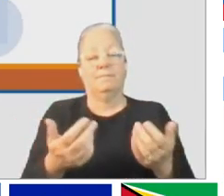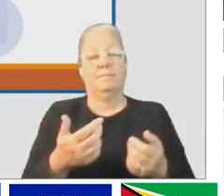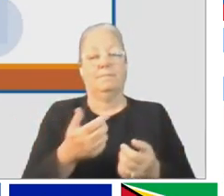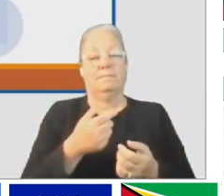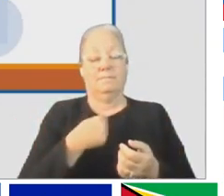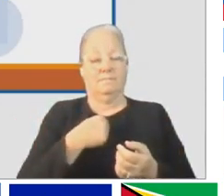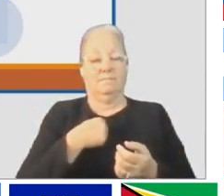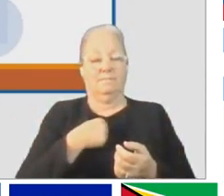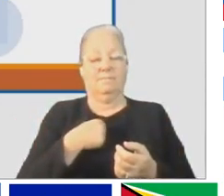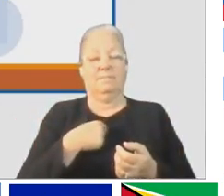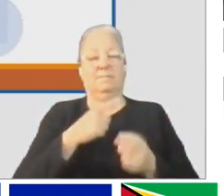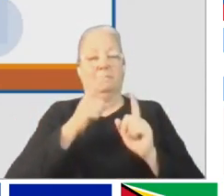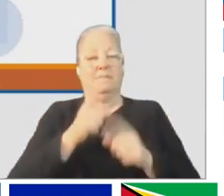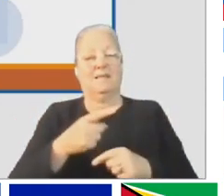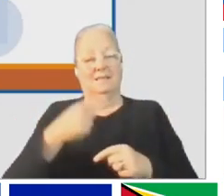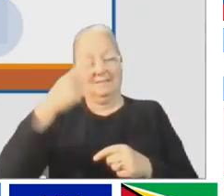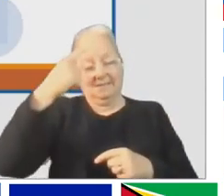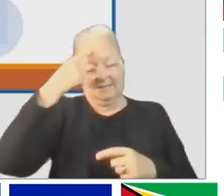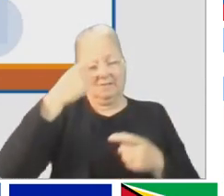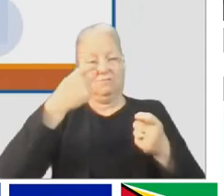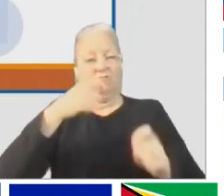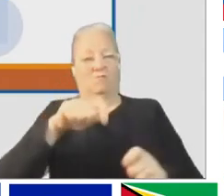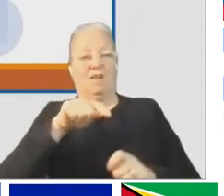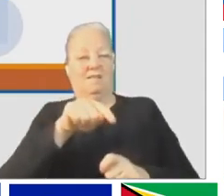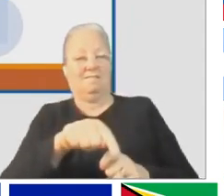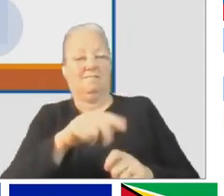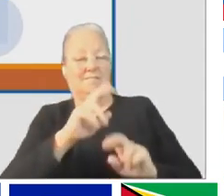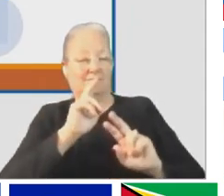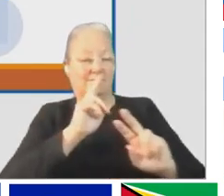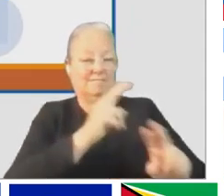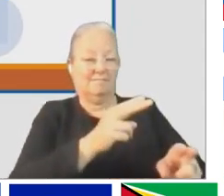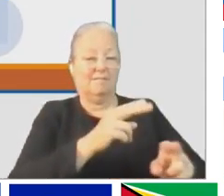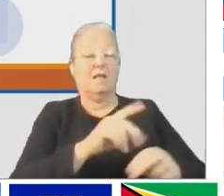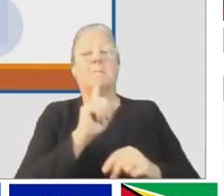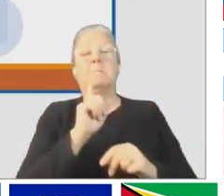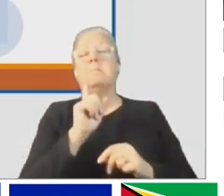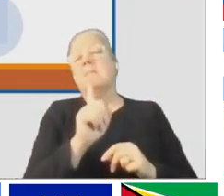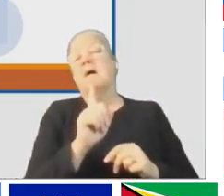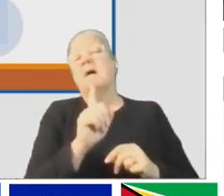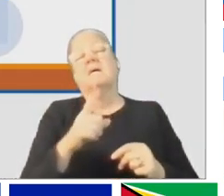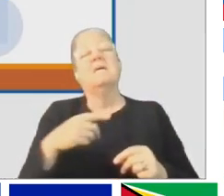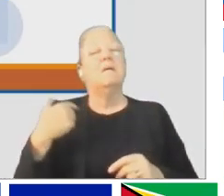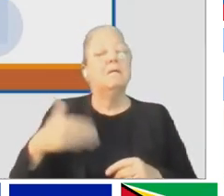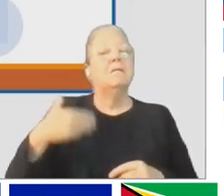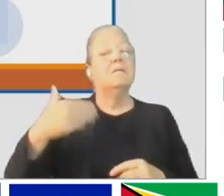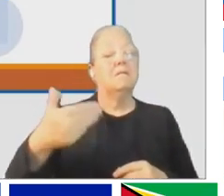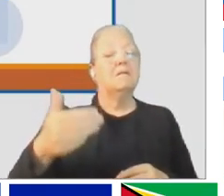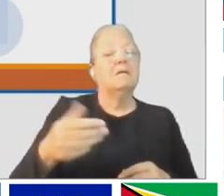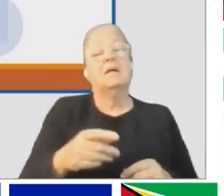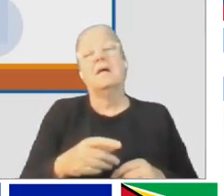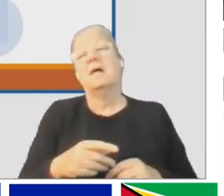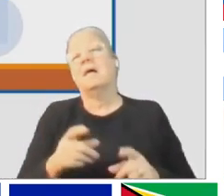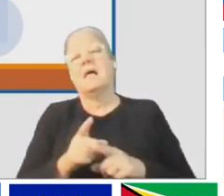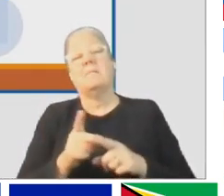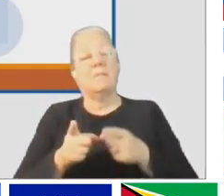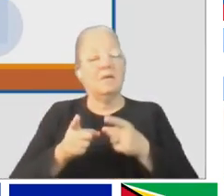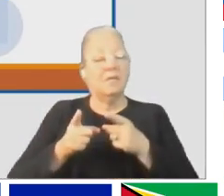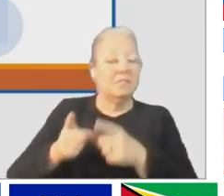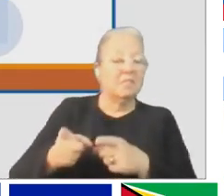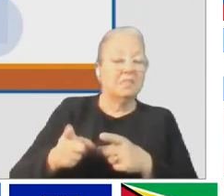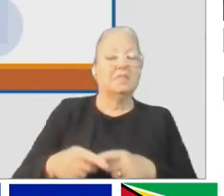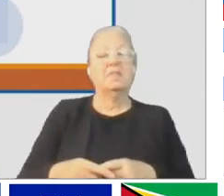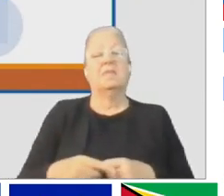response. But if we are dealing with the usual hazards, threats, and events that happen in the CARICOM